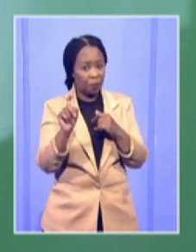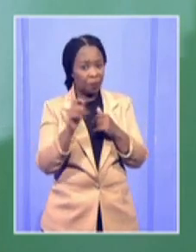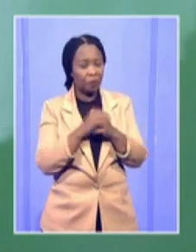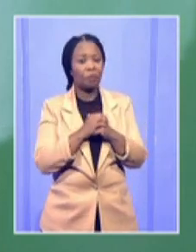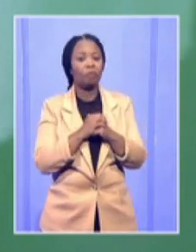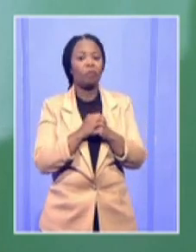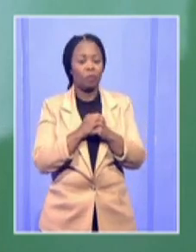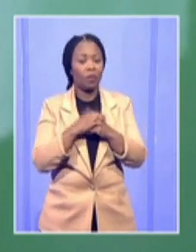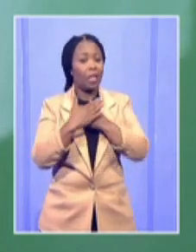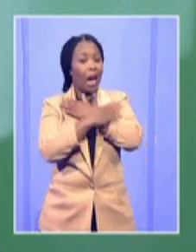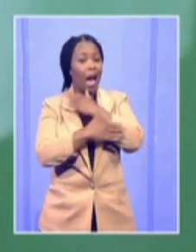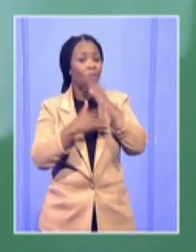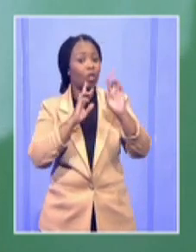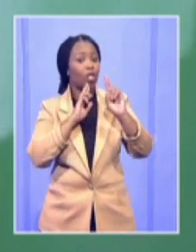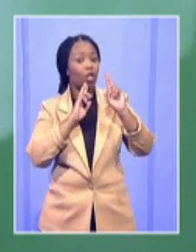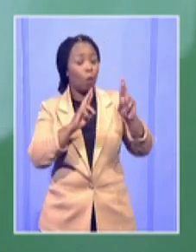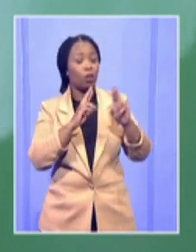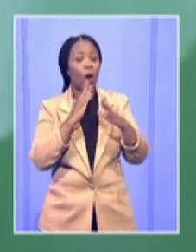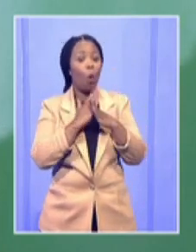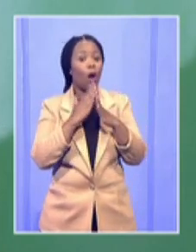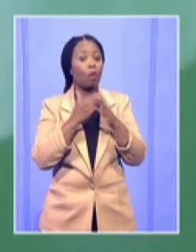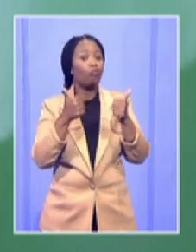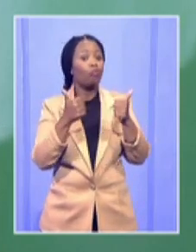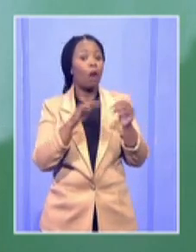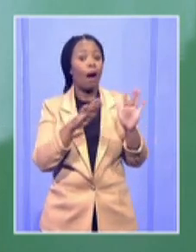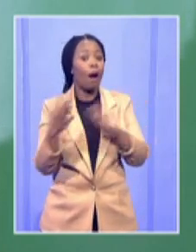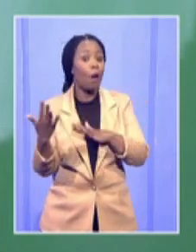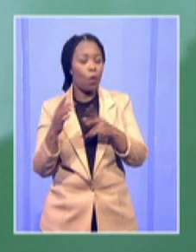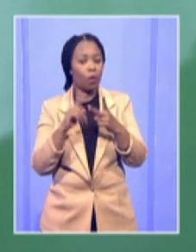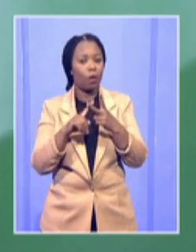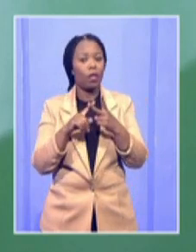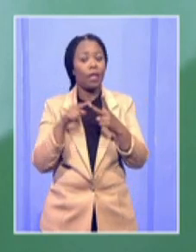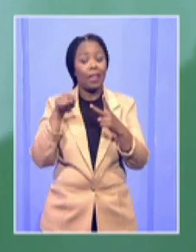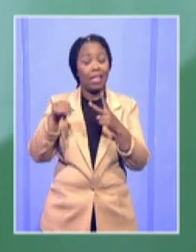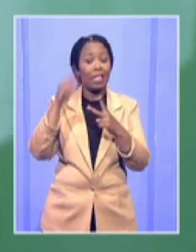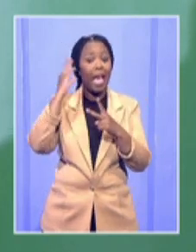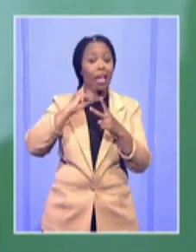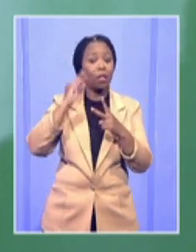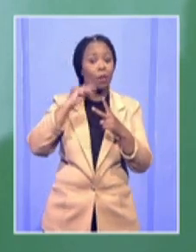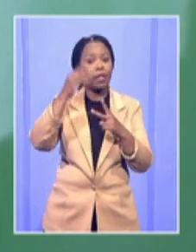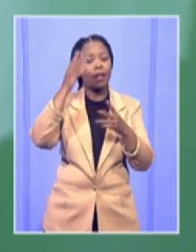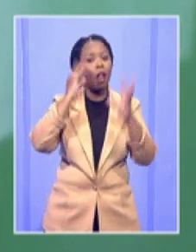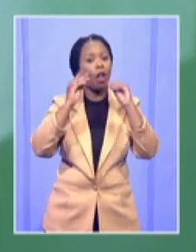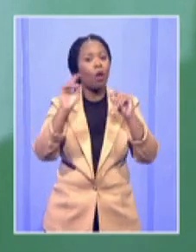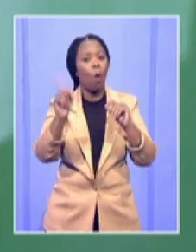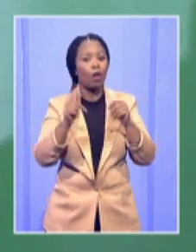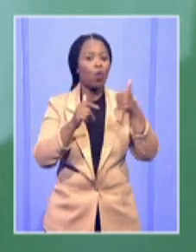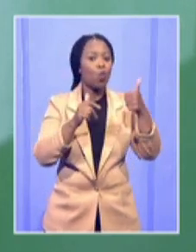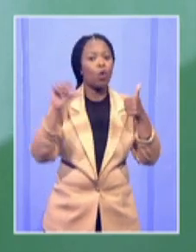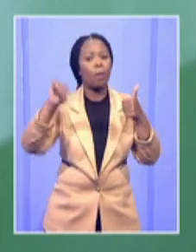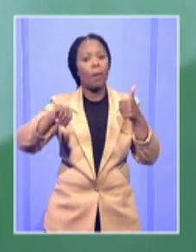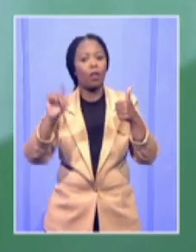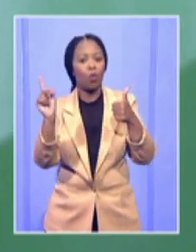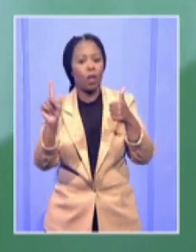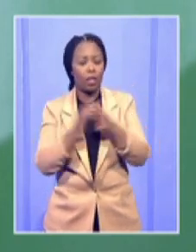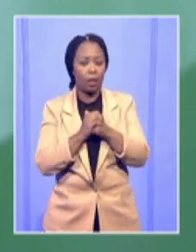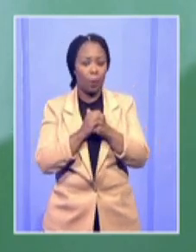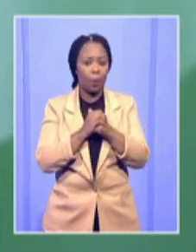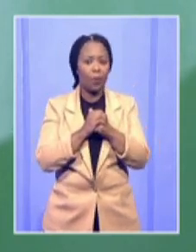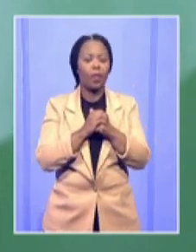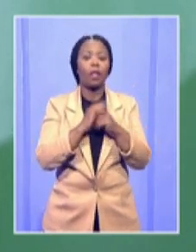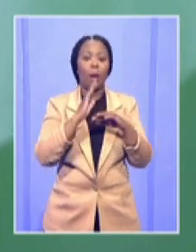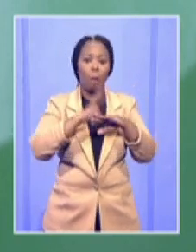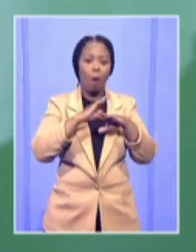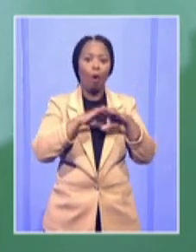country response? What are we learning from this experience? The good and the bad? What needs to be sustained as